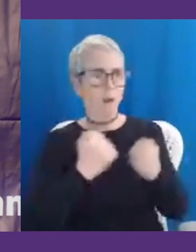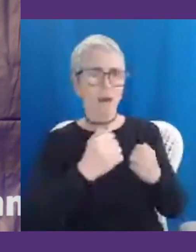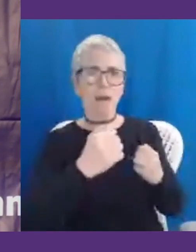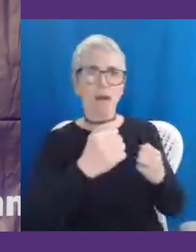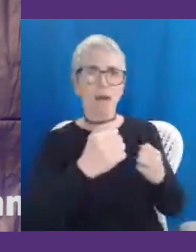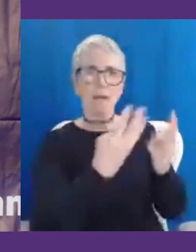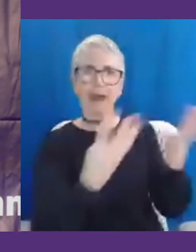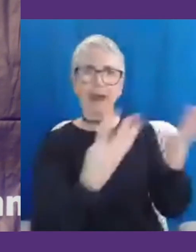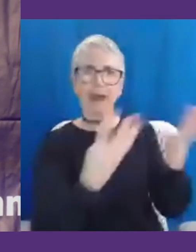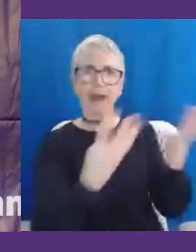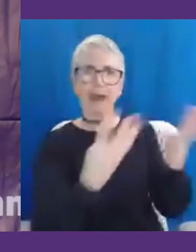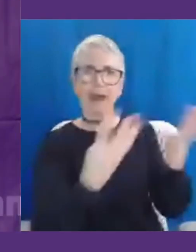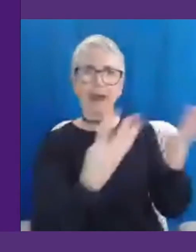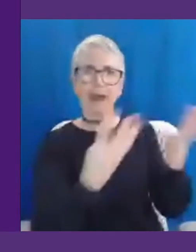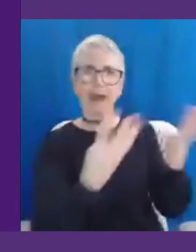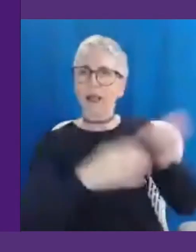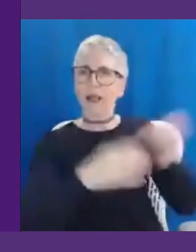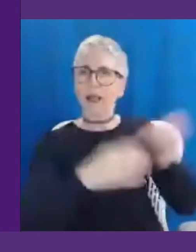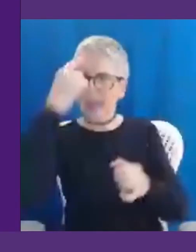eyes.